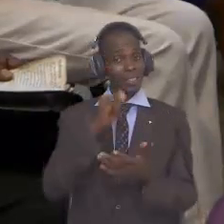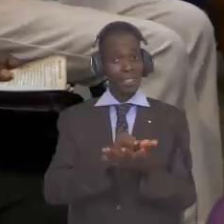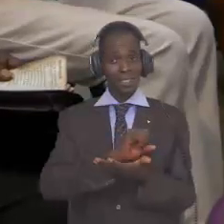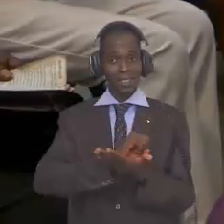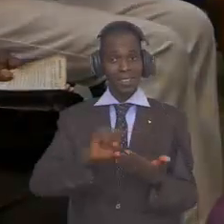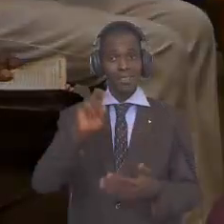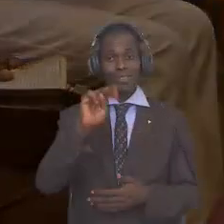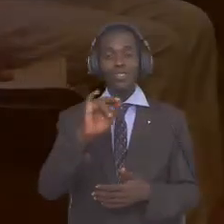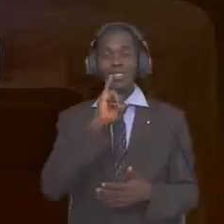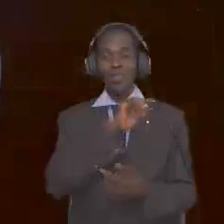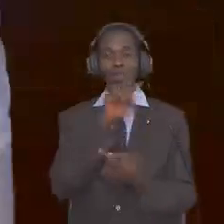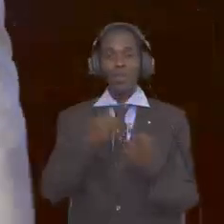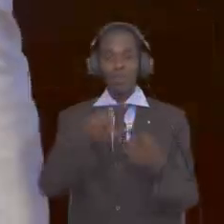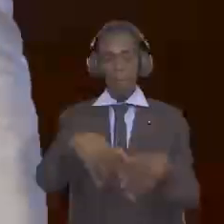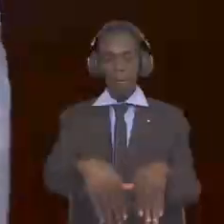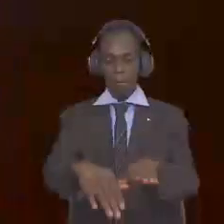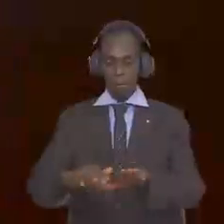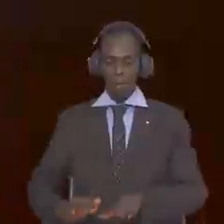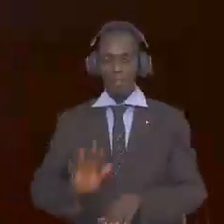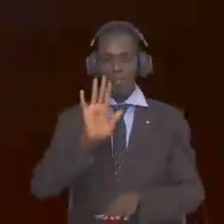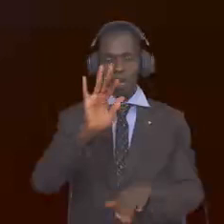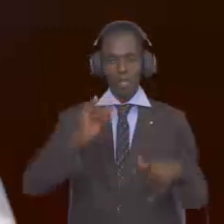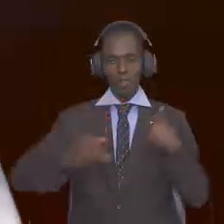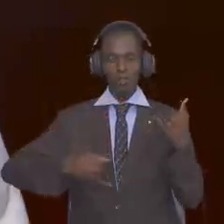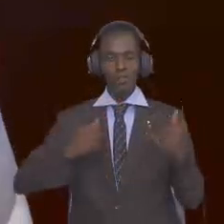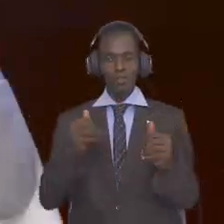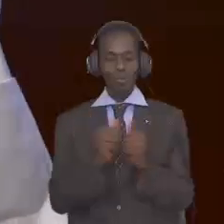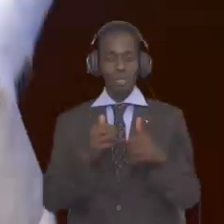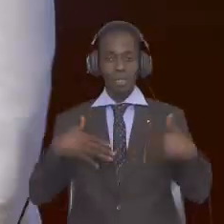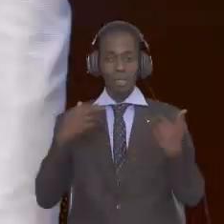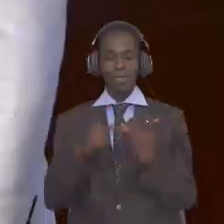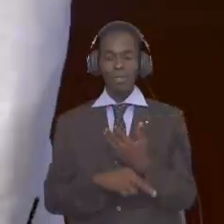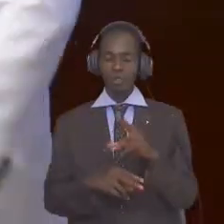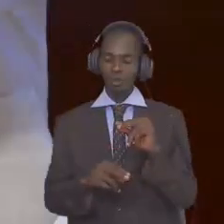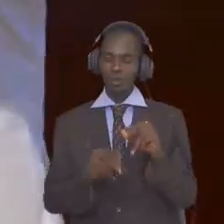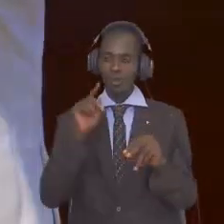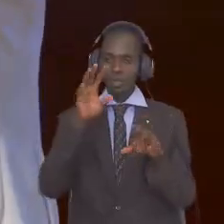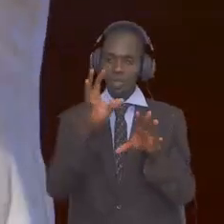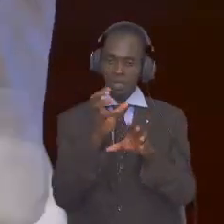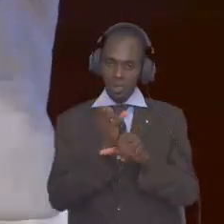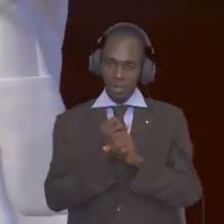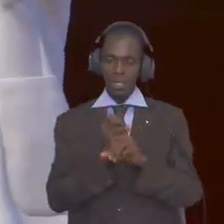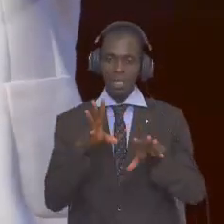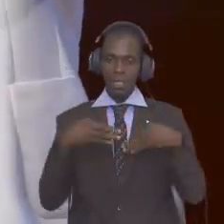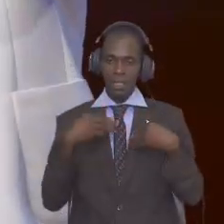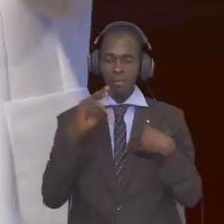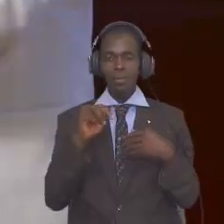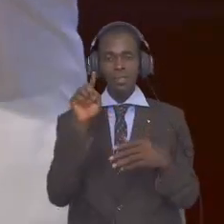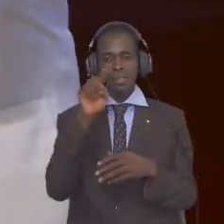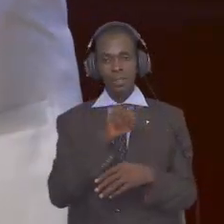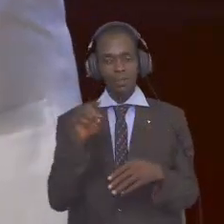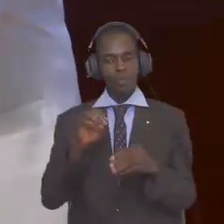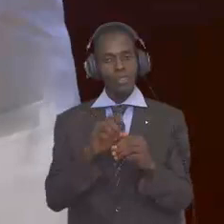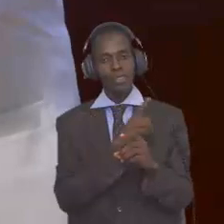you bury all joy and gladness. Receive him therefore in the Lord with all gladness